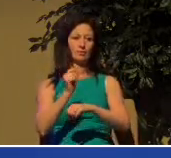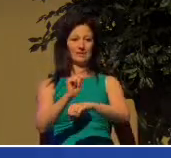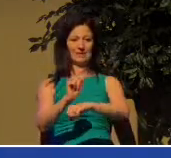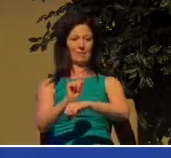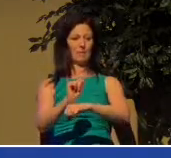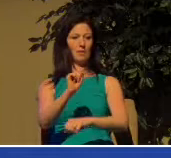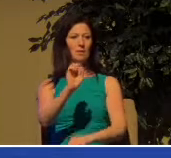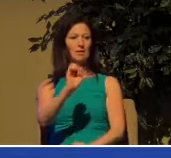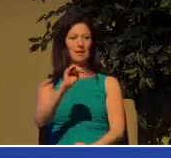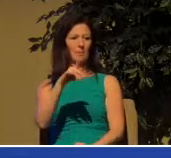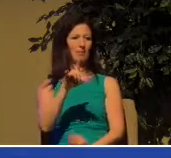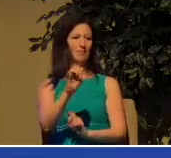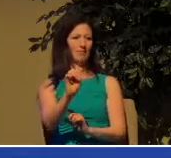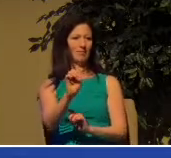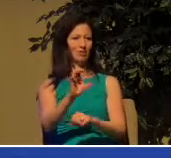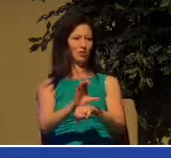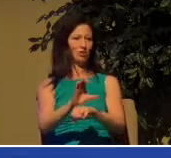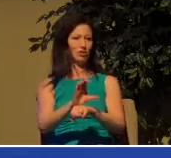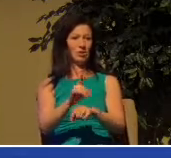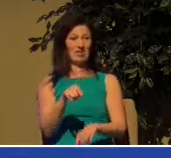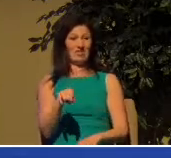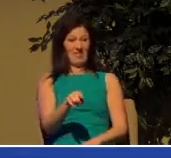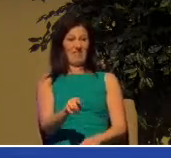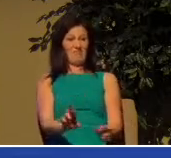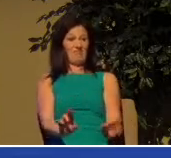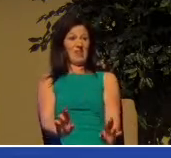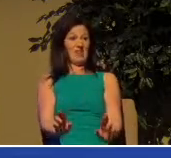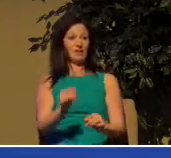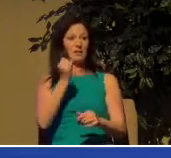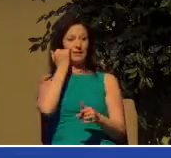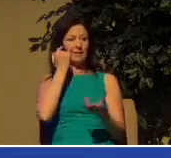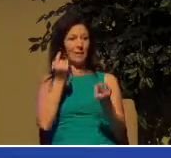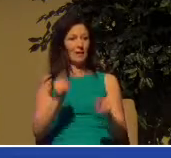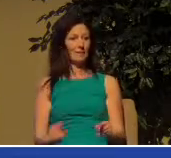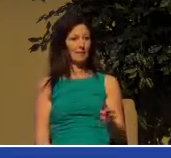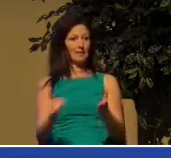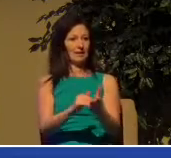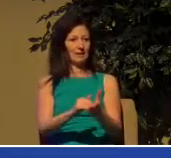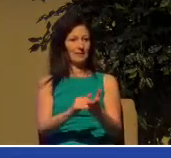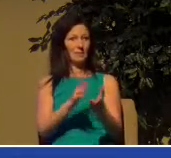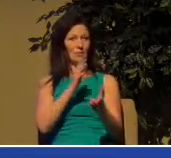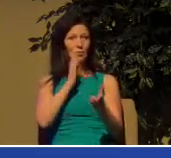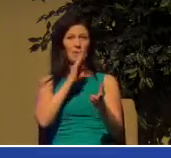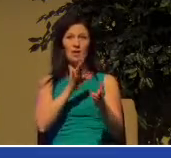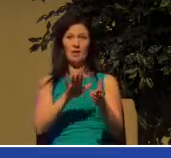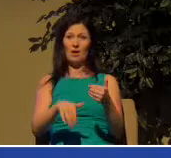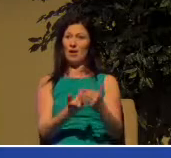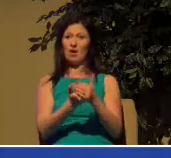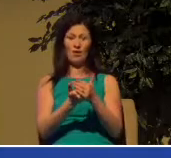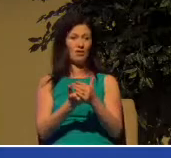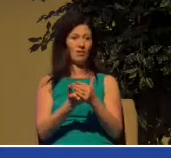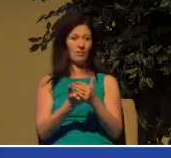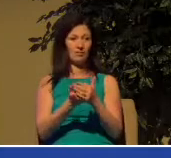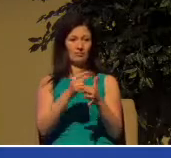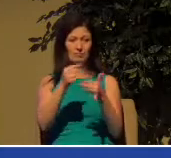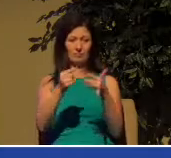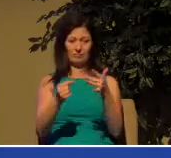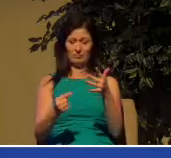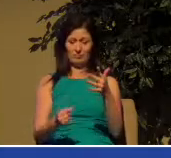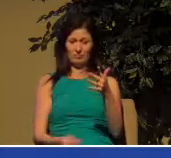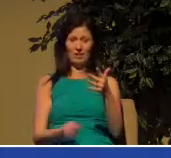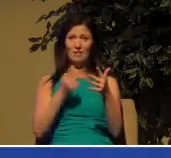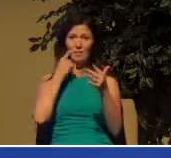are gearing up, if it ever comes that far, to reinstating all of this in expectation of